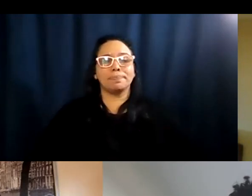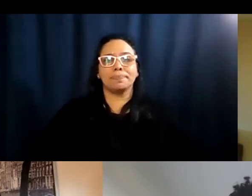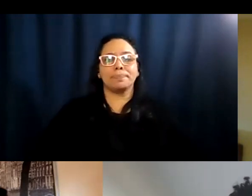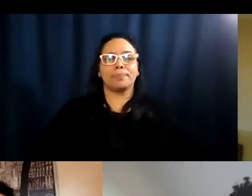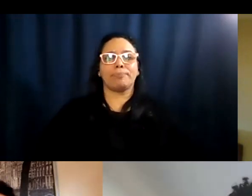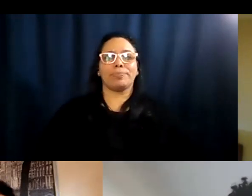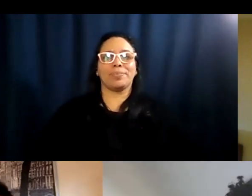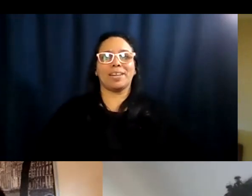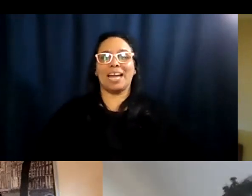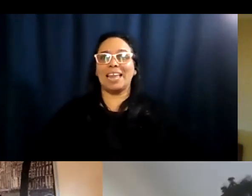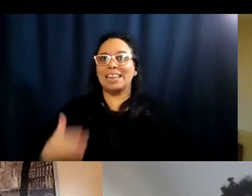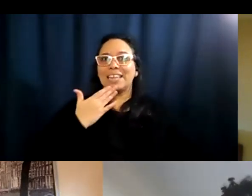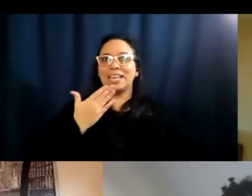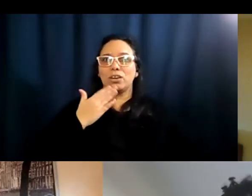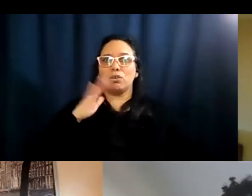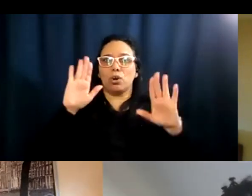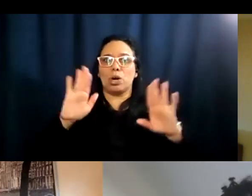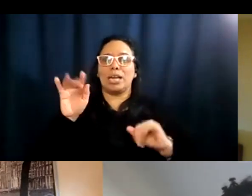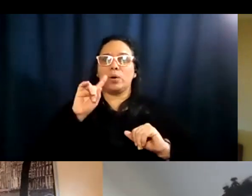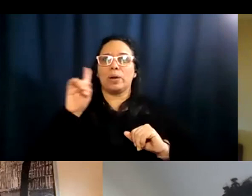Yes, thank you. It was a great question.